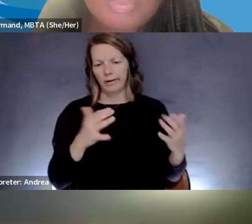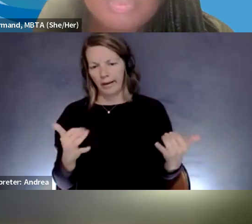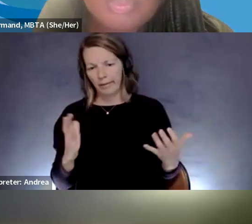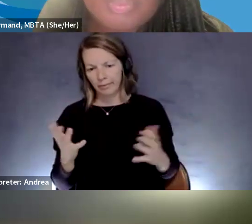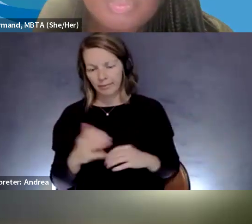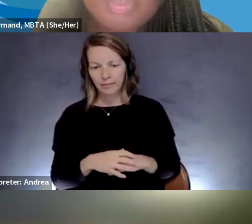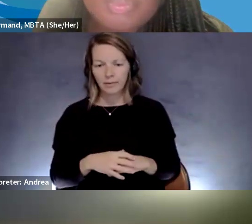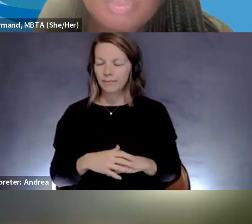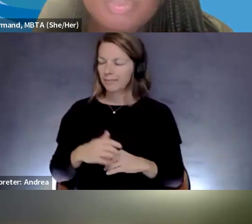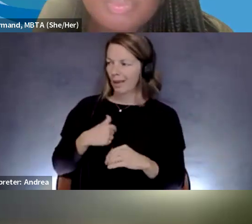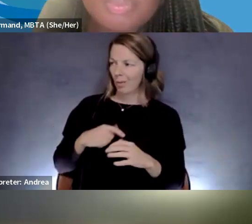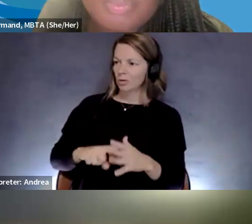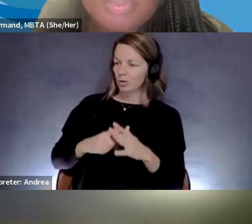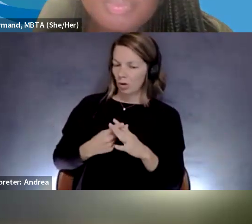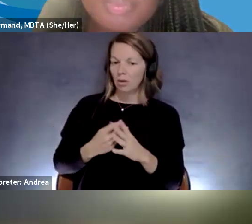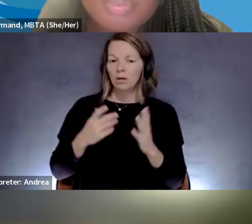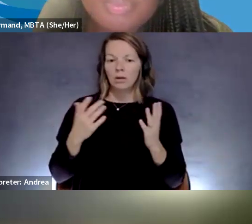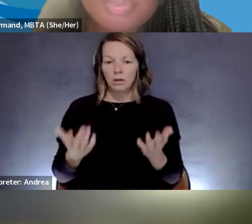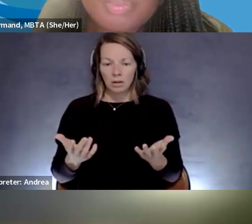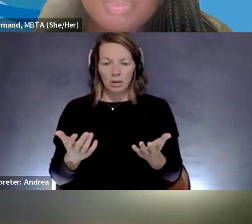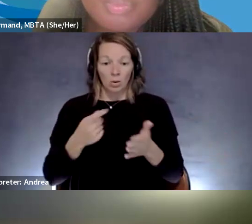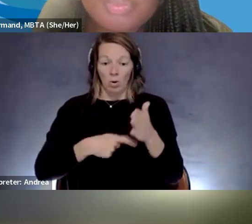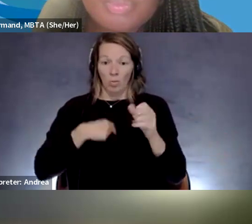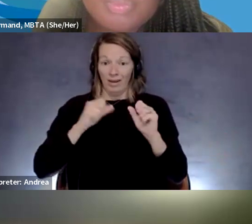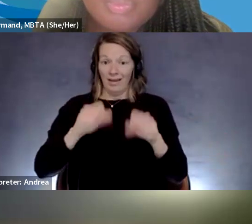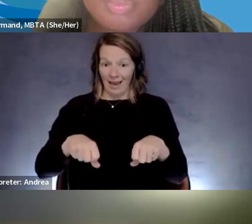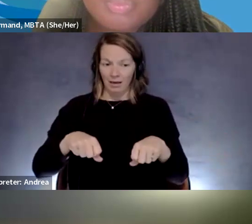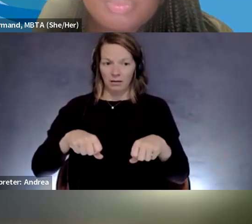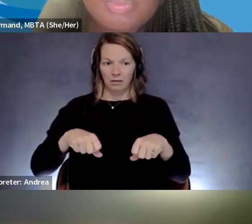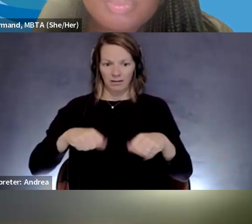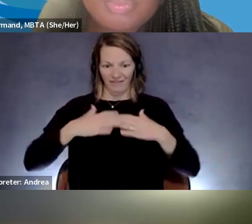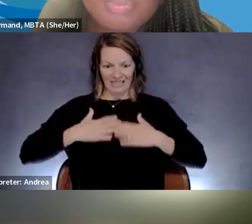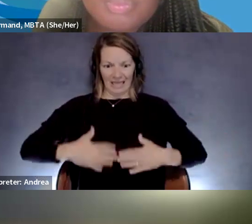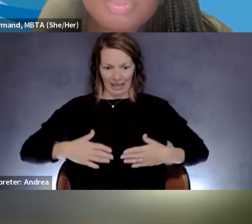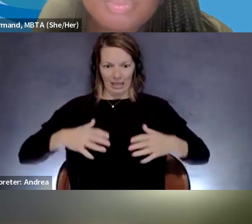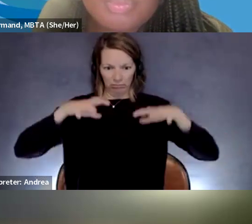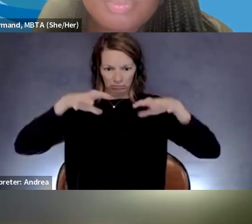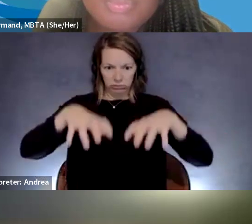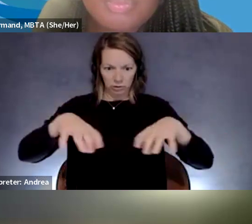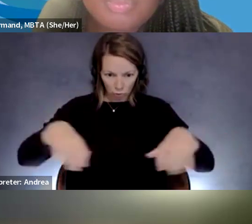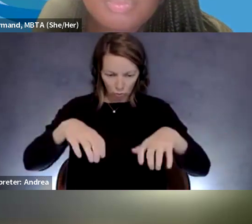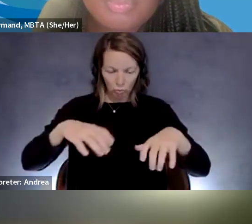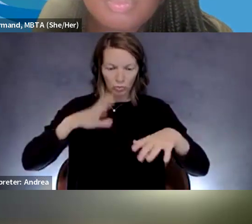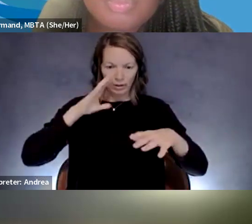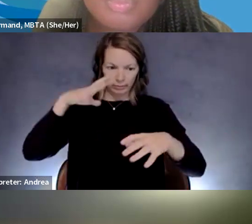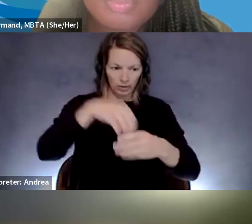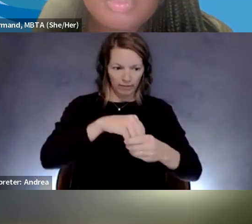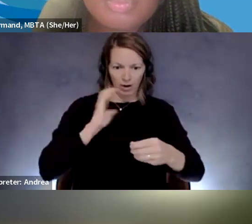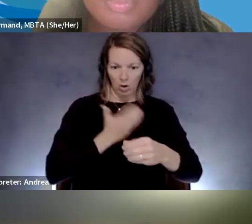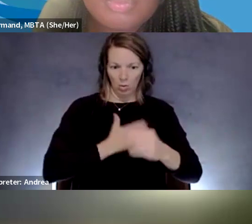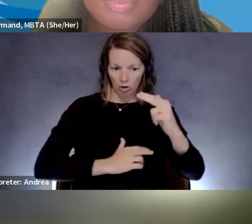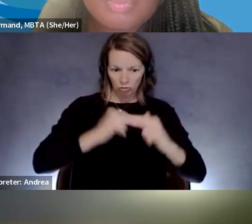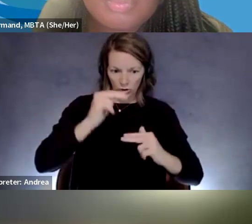So I'll start on that. To what we can practically do and be in phase into our construction, we will